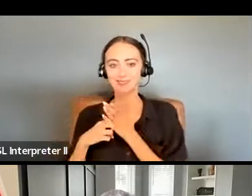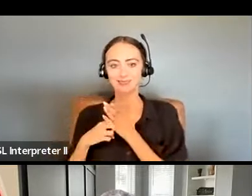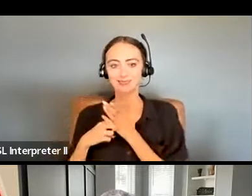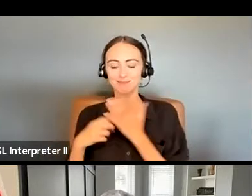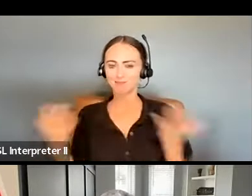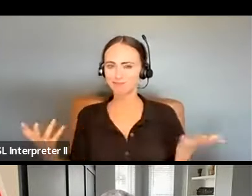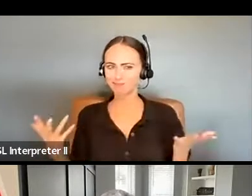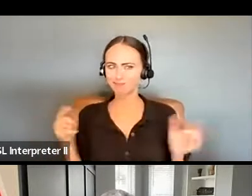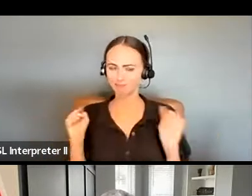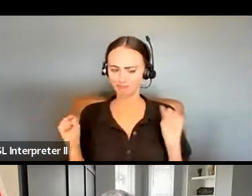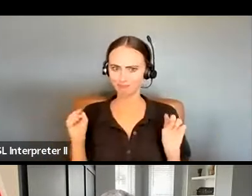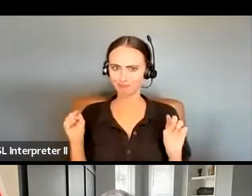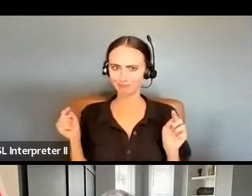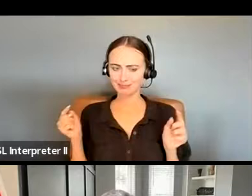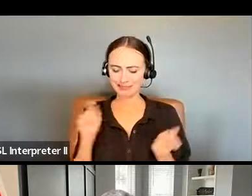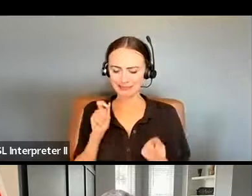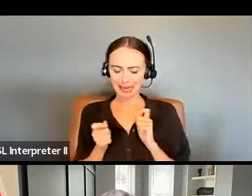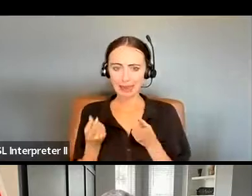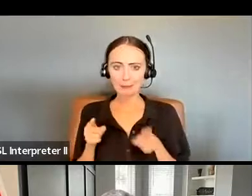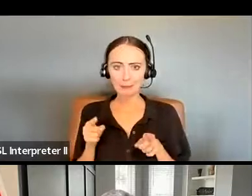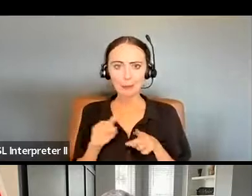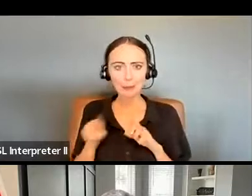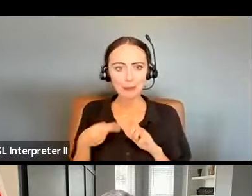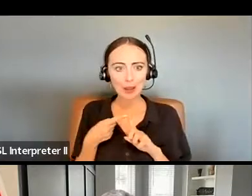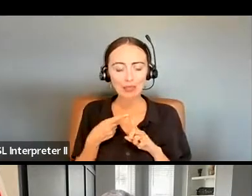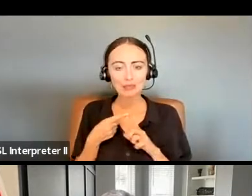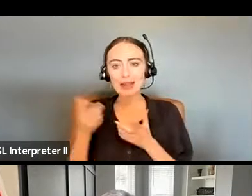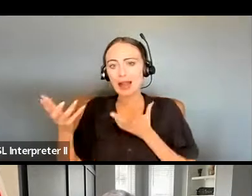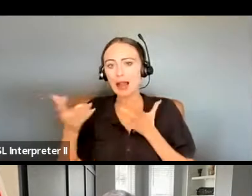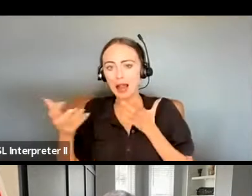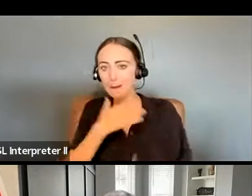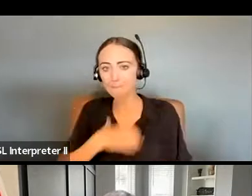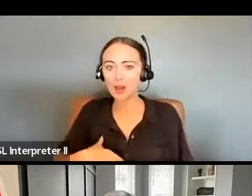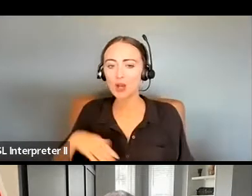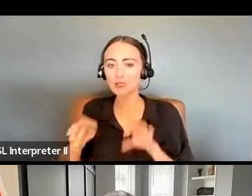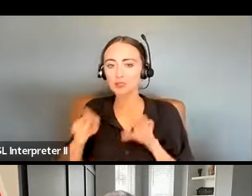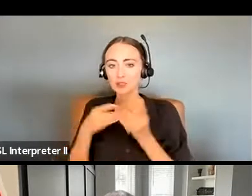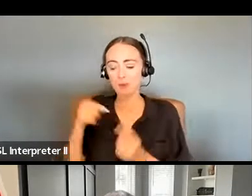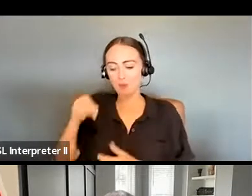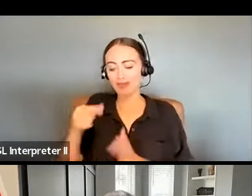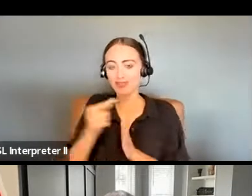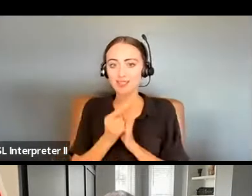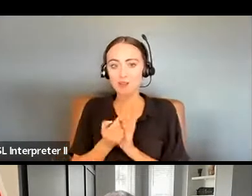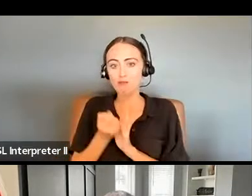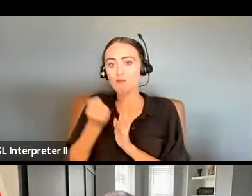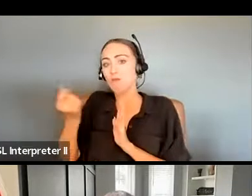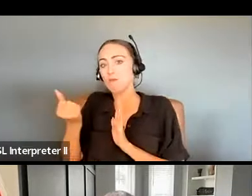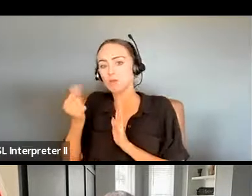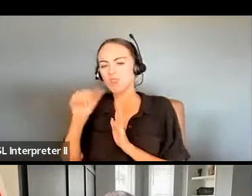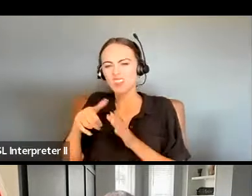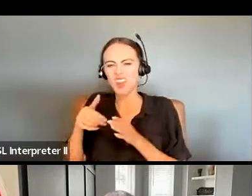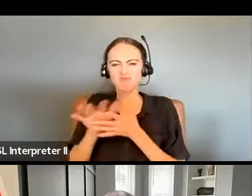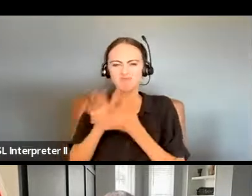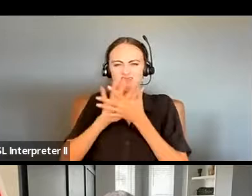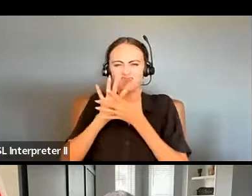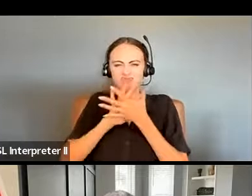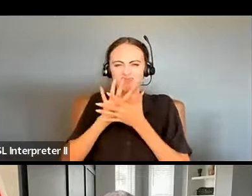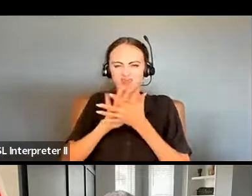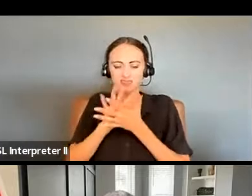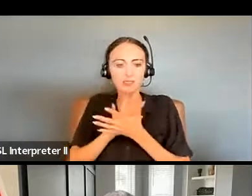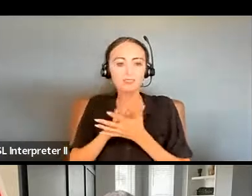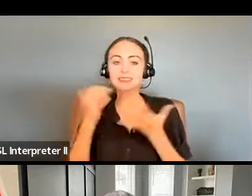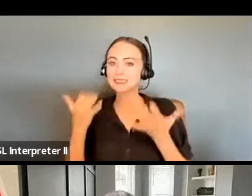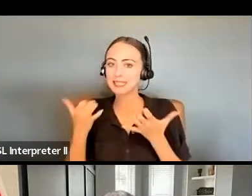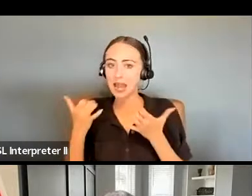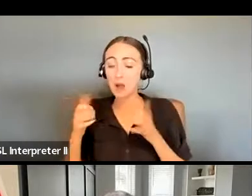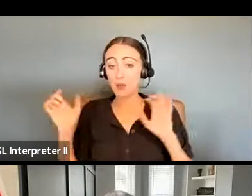when does that shift actually take place? Working with the mayor and the department, this legislation removes that ambiguity and loophole. The emergency and